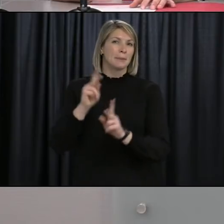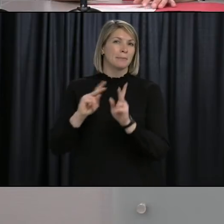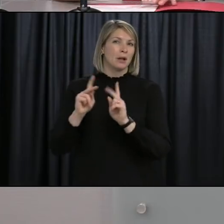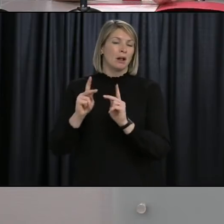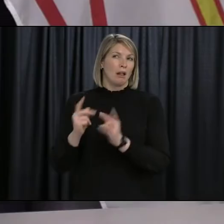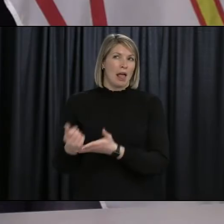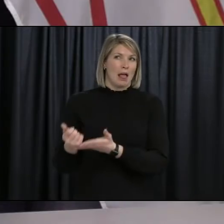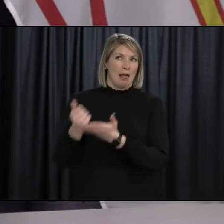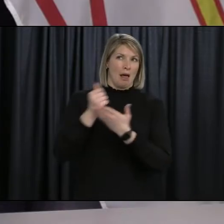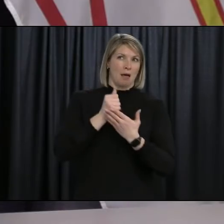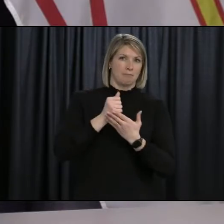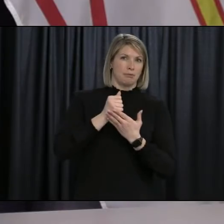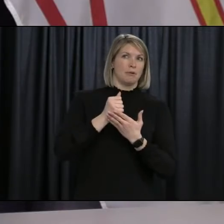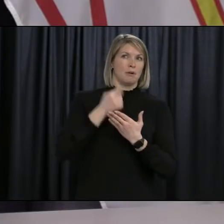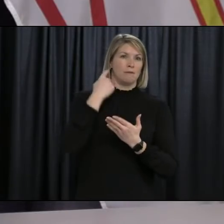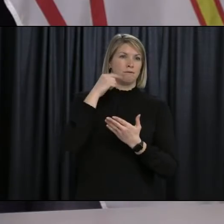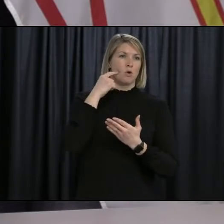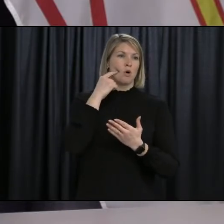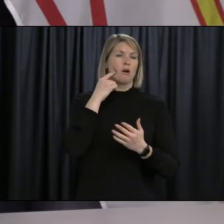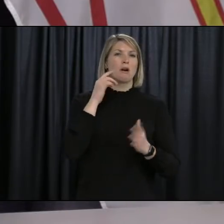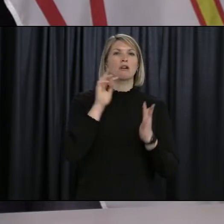Yes, so certainly,